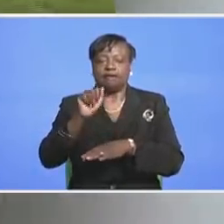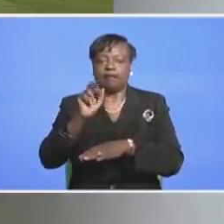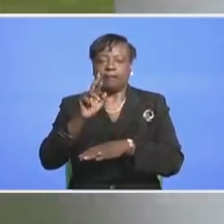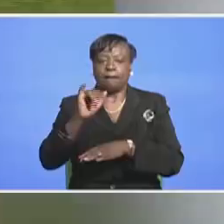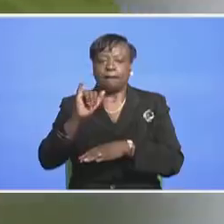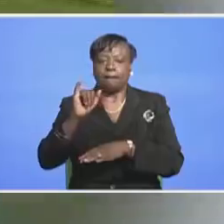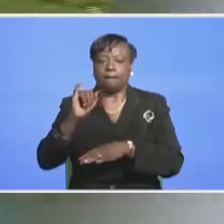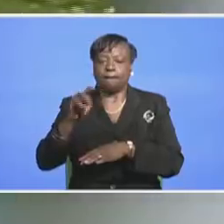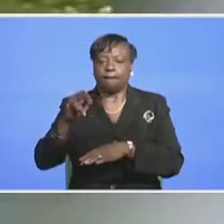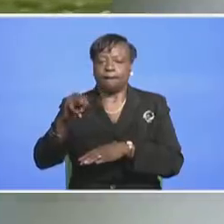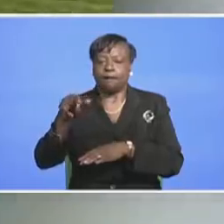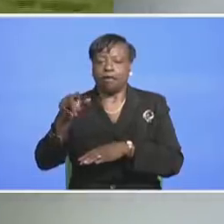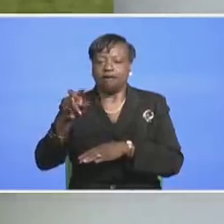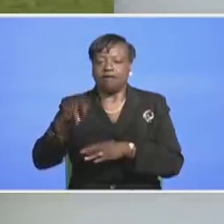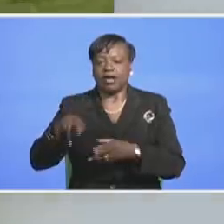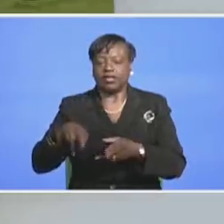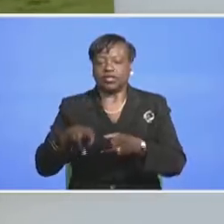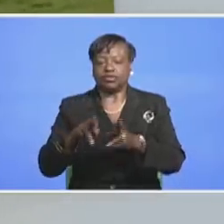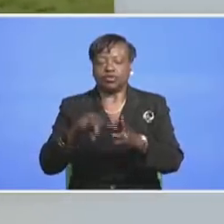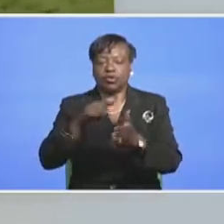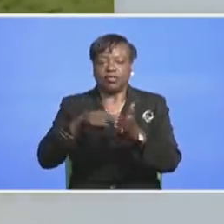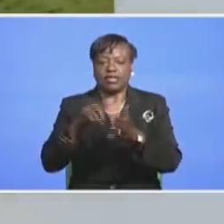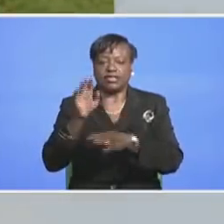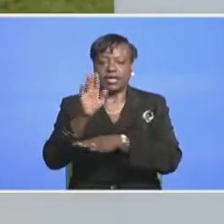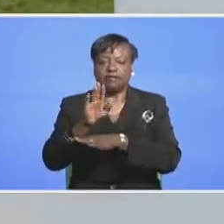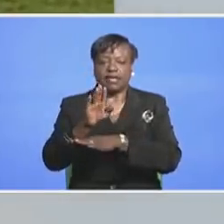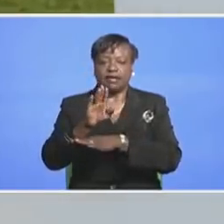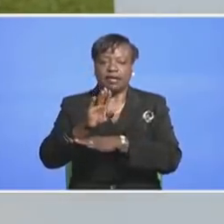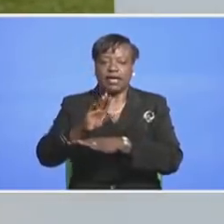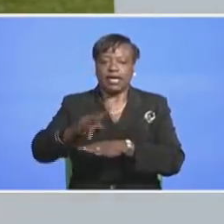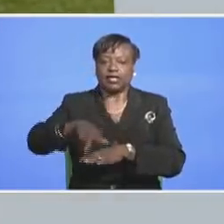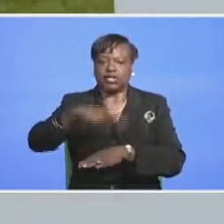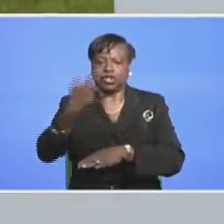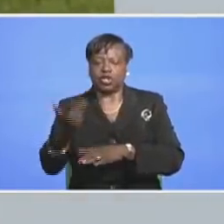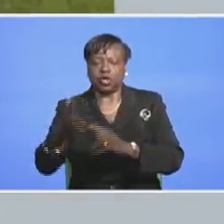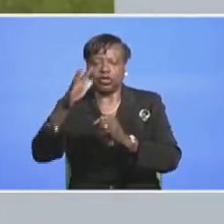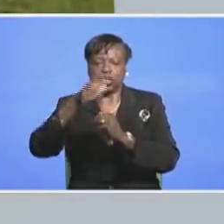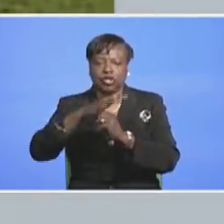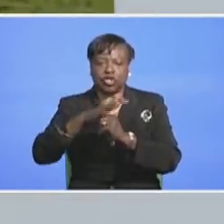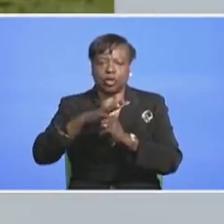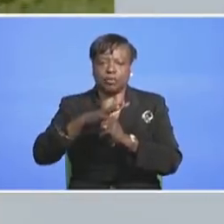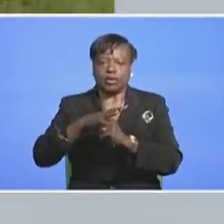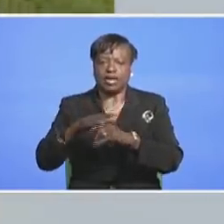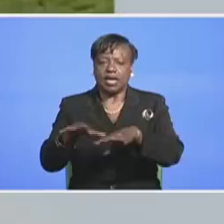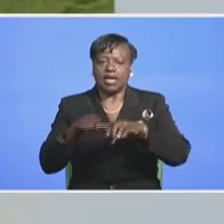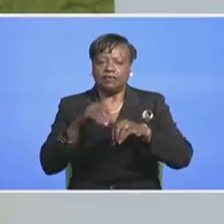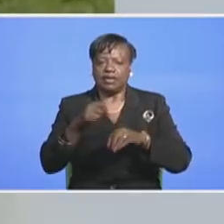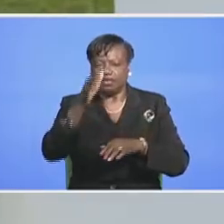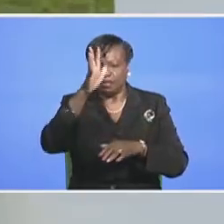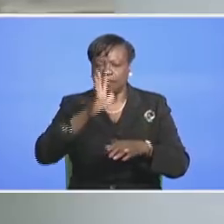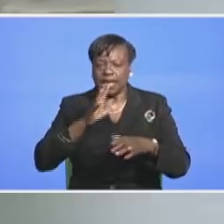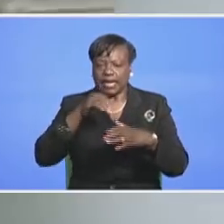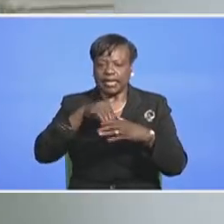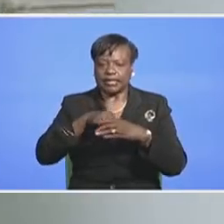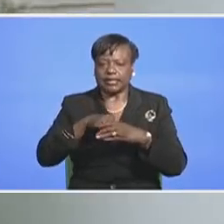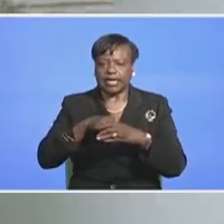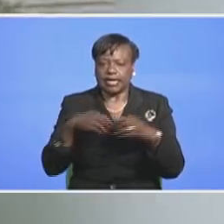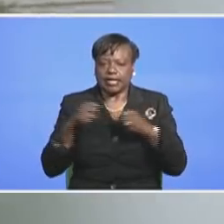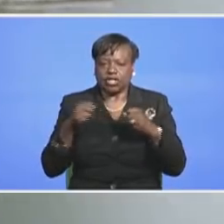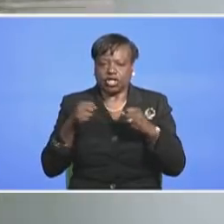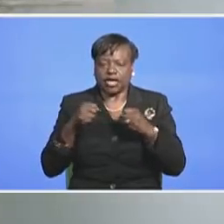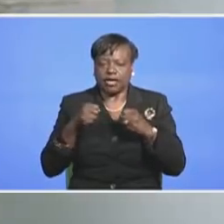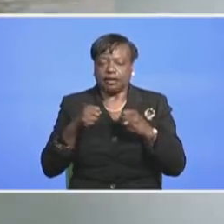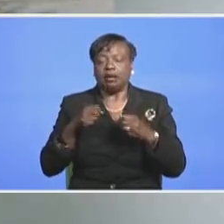the truck flipped, turning completely on its top, leaving the lone occupant shaken. He emerged from the wreck shaken but